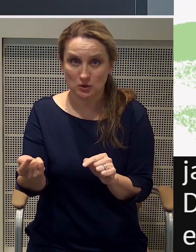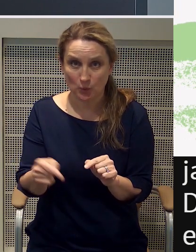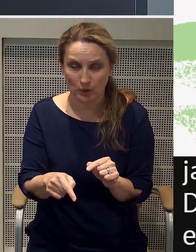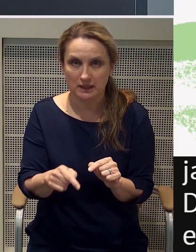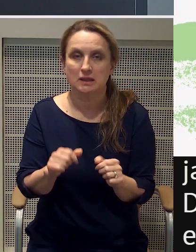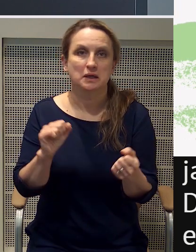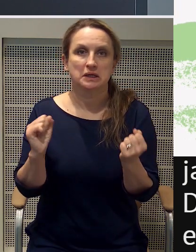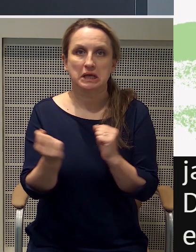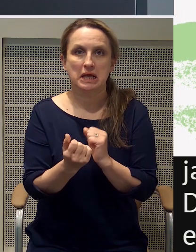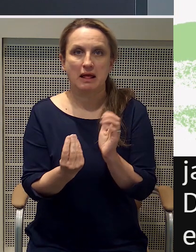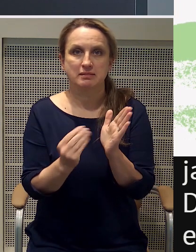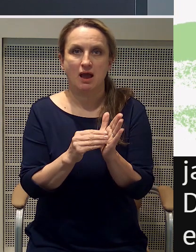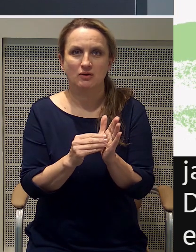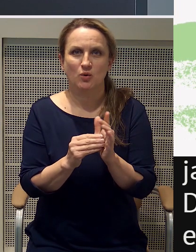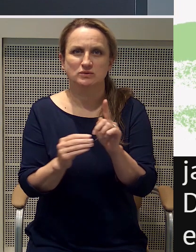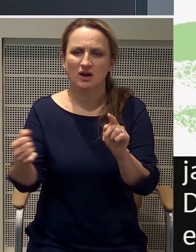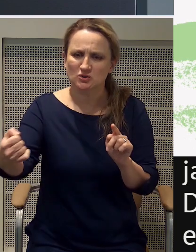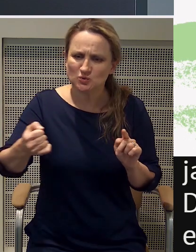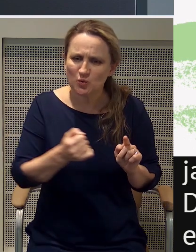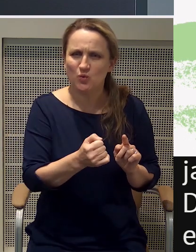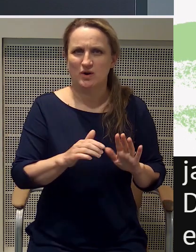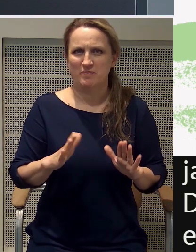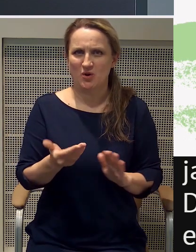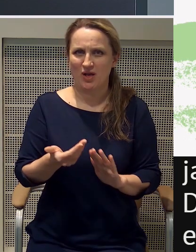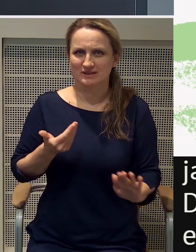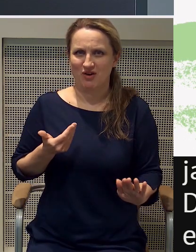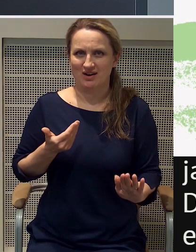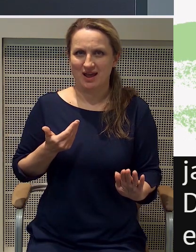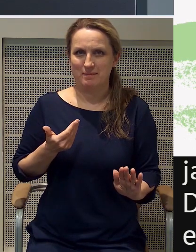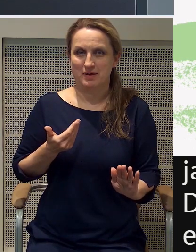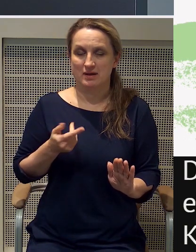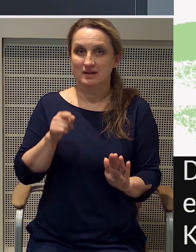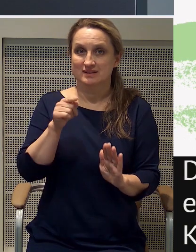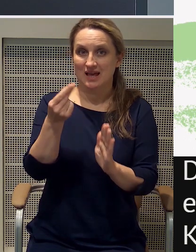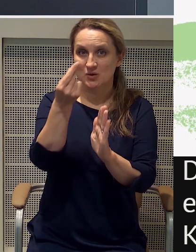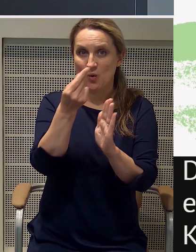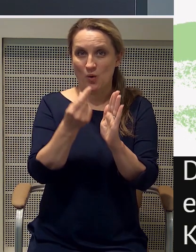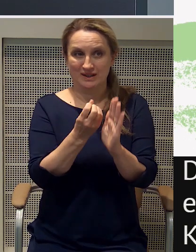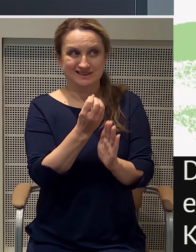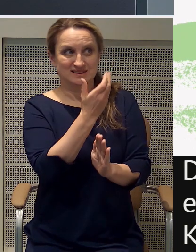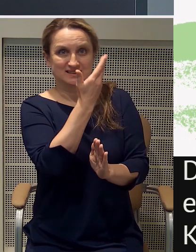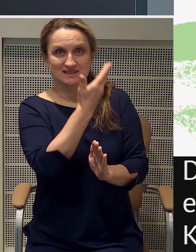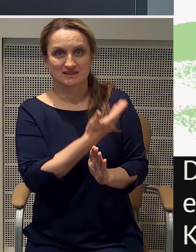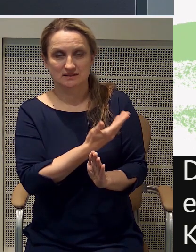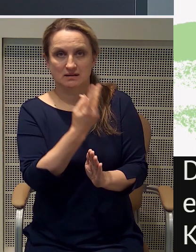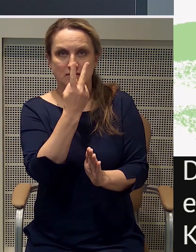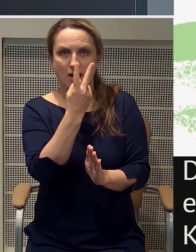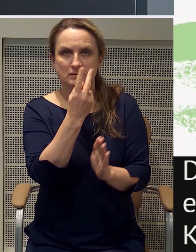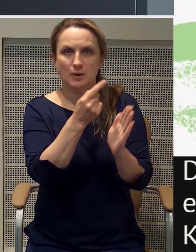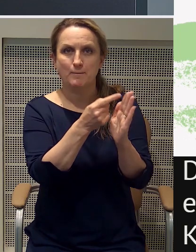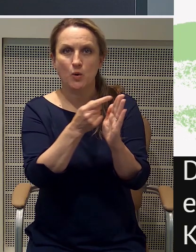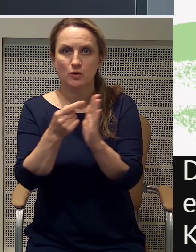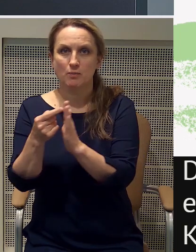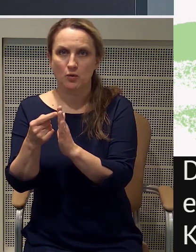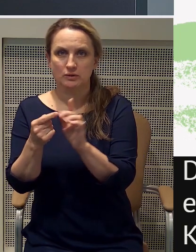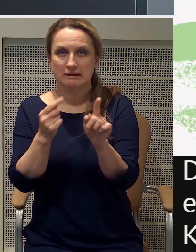He made the clinic or the third stage very quick, but the referral could have been faster actually. And if we